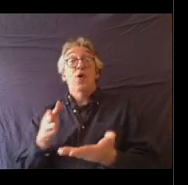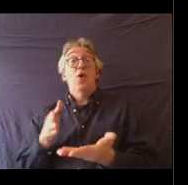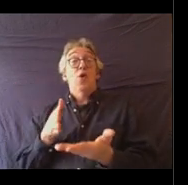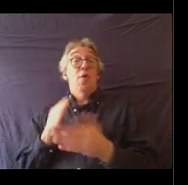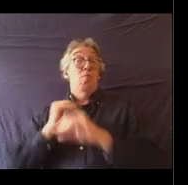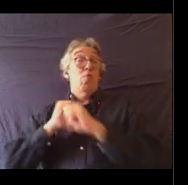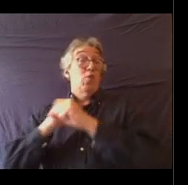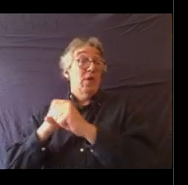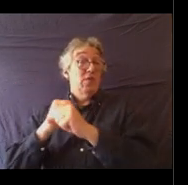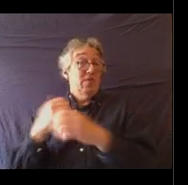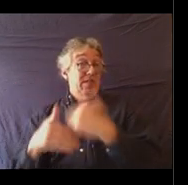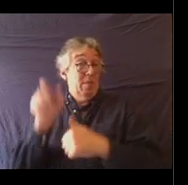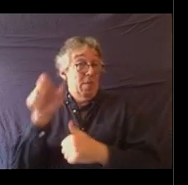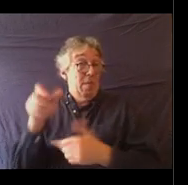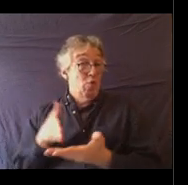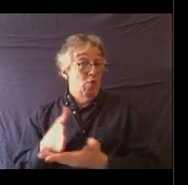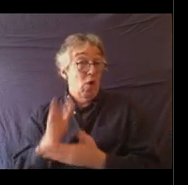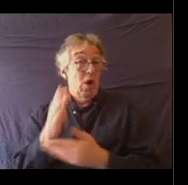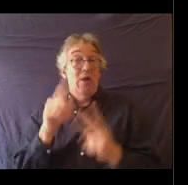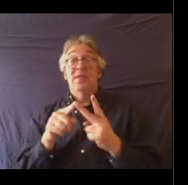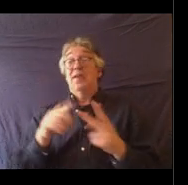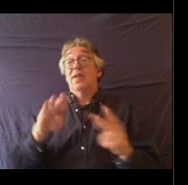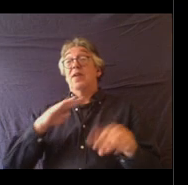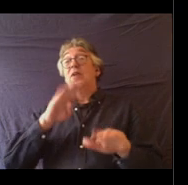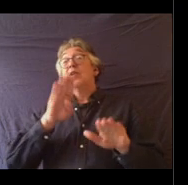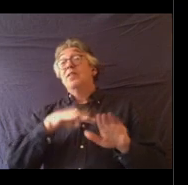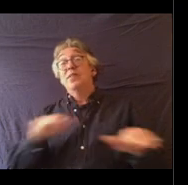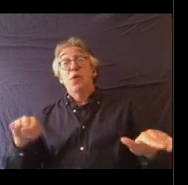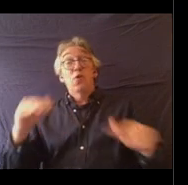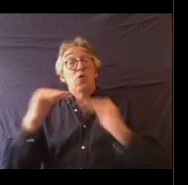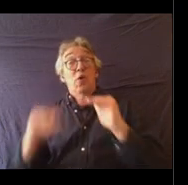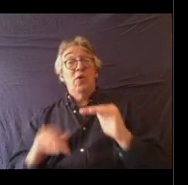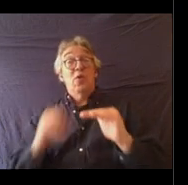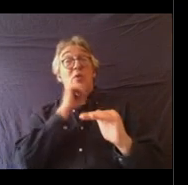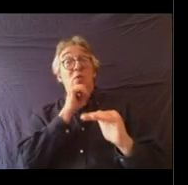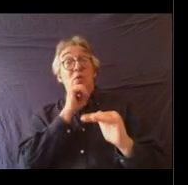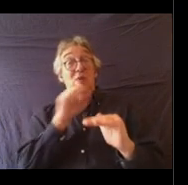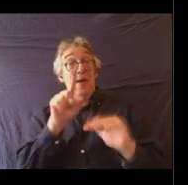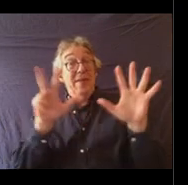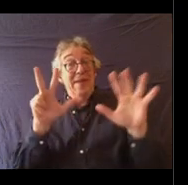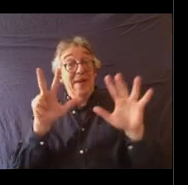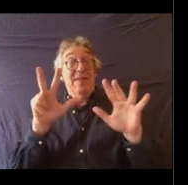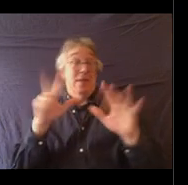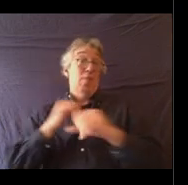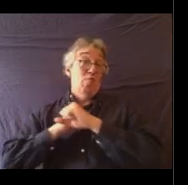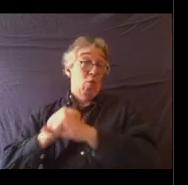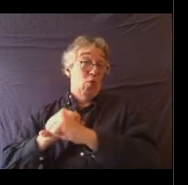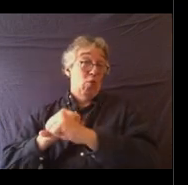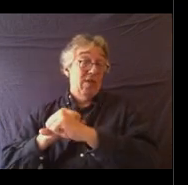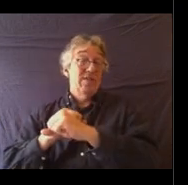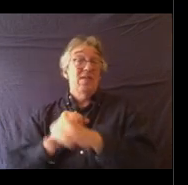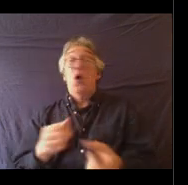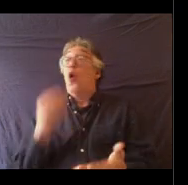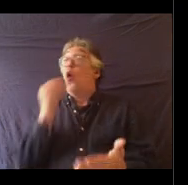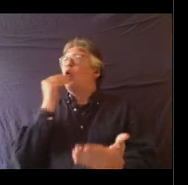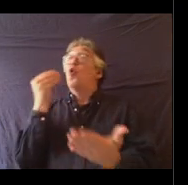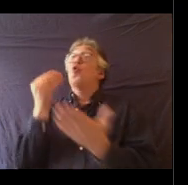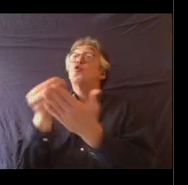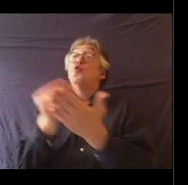disabilities, protection of minors, protection of the consumers. On the other hand, also giving a certain flexibility to the